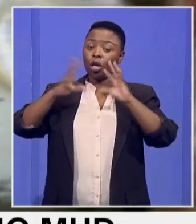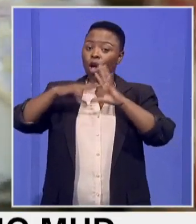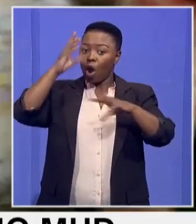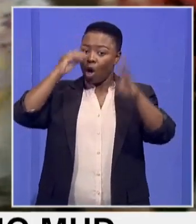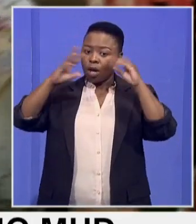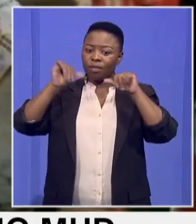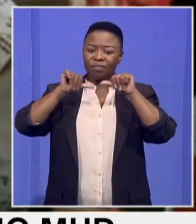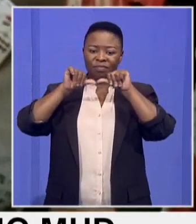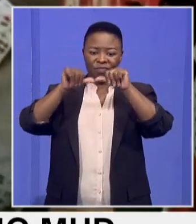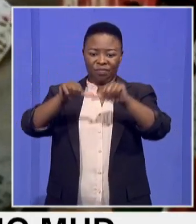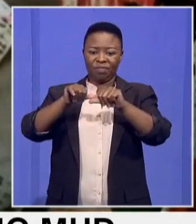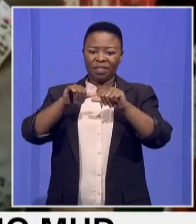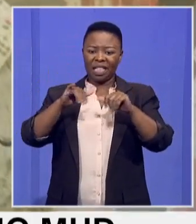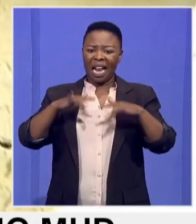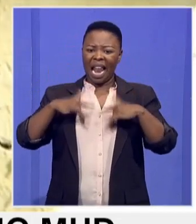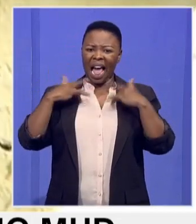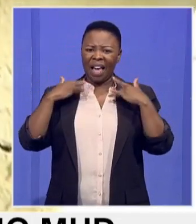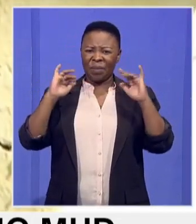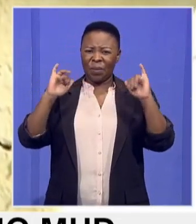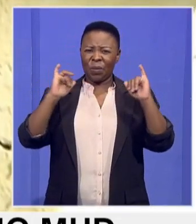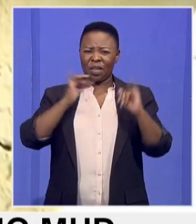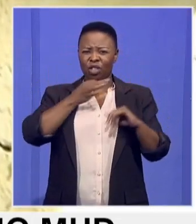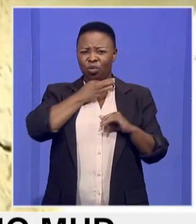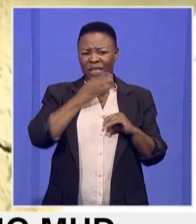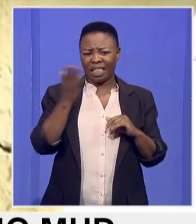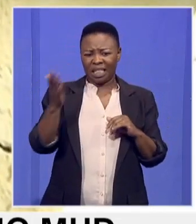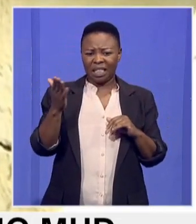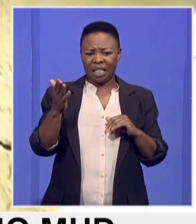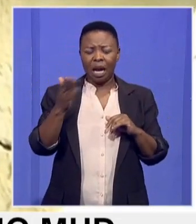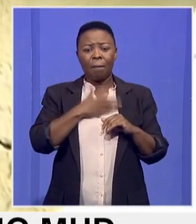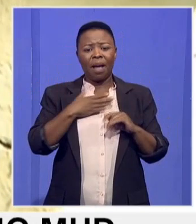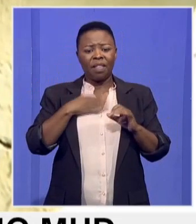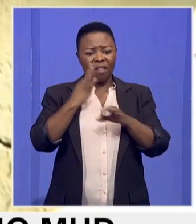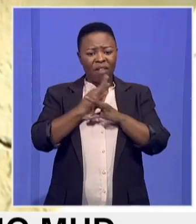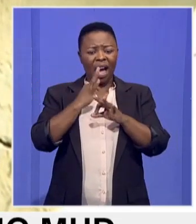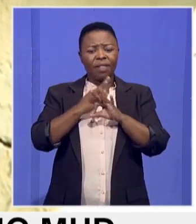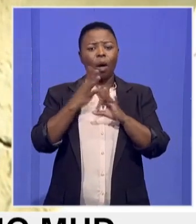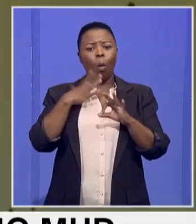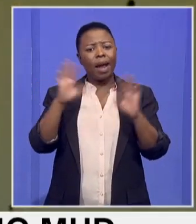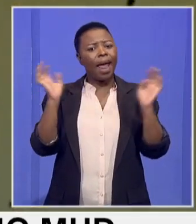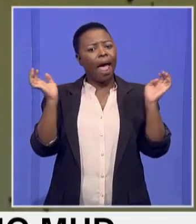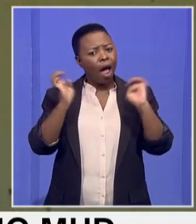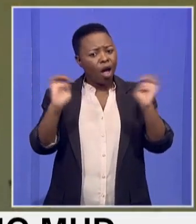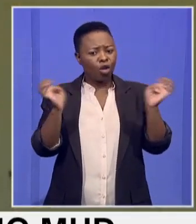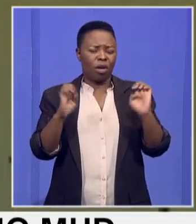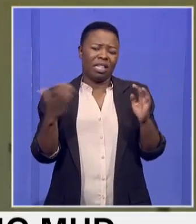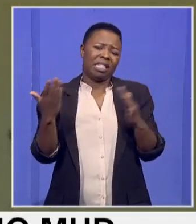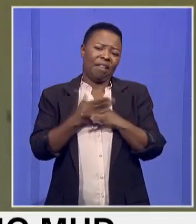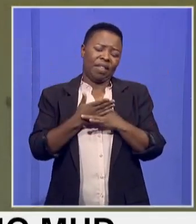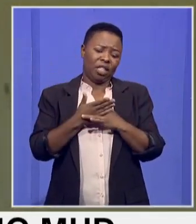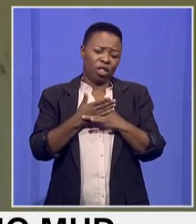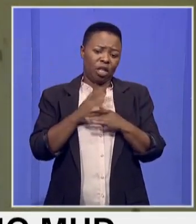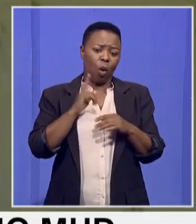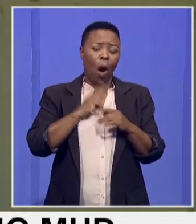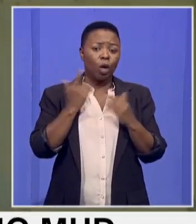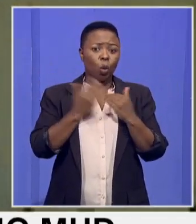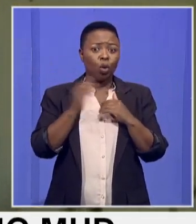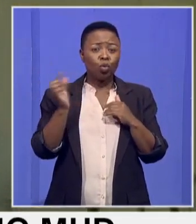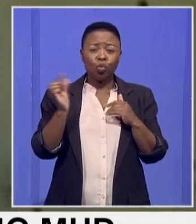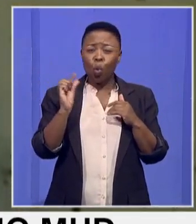in life-threatening conditions. Parents have called for an urgent intervention as the school could collapse